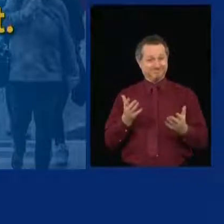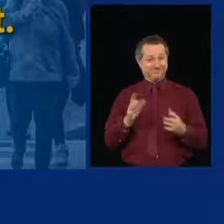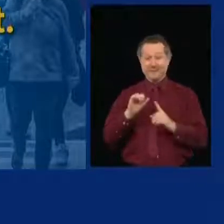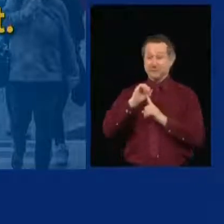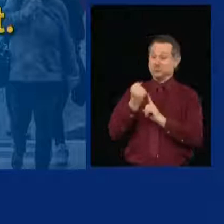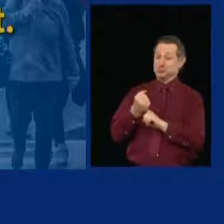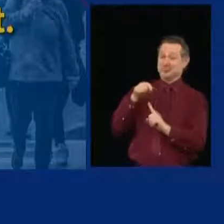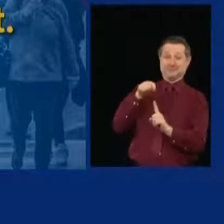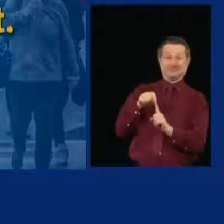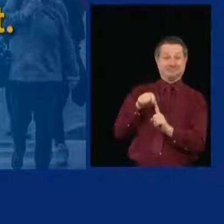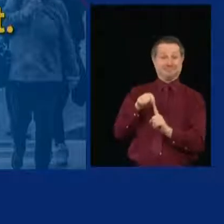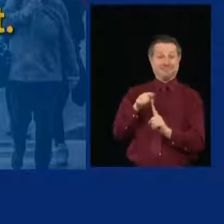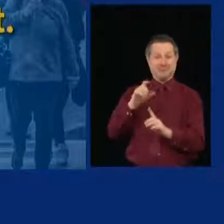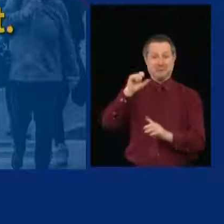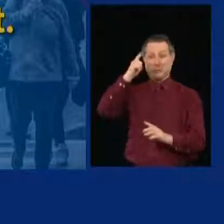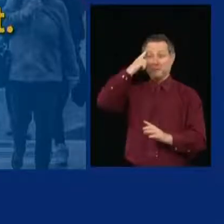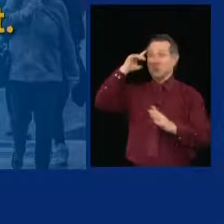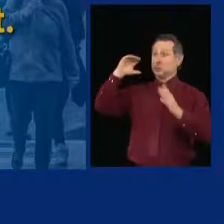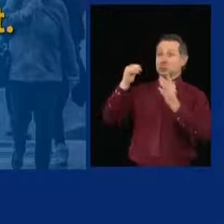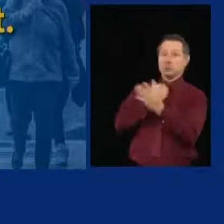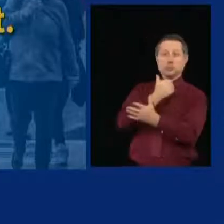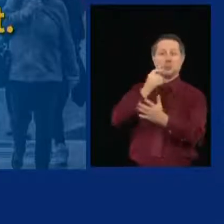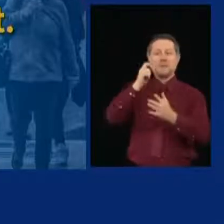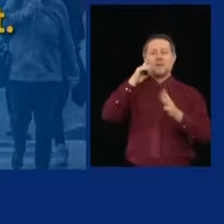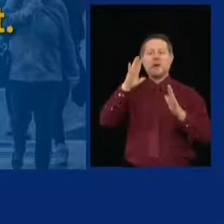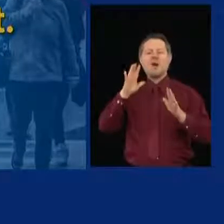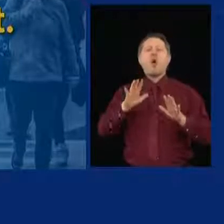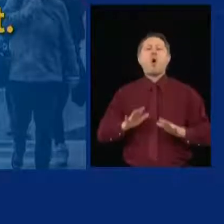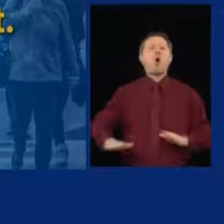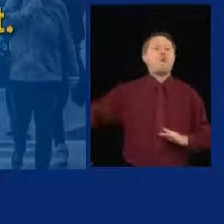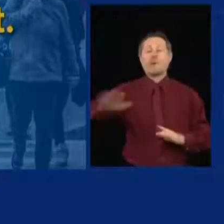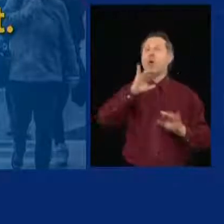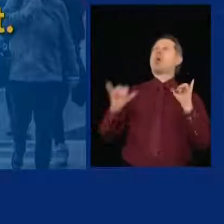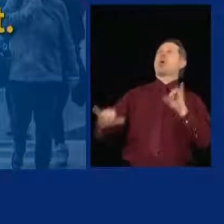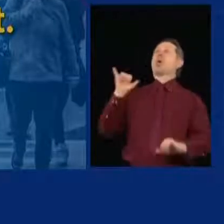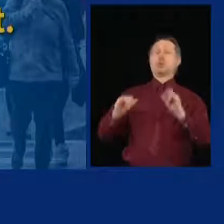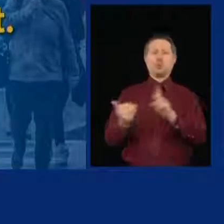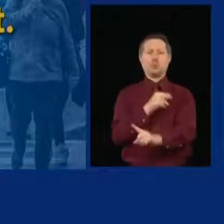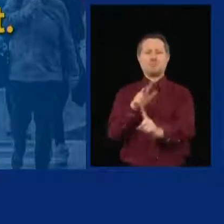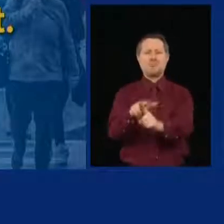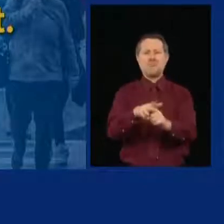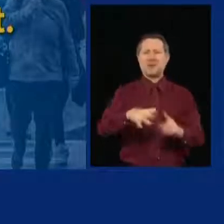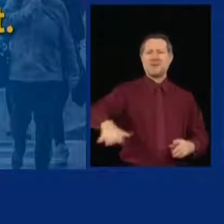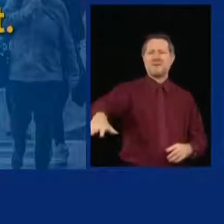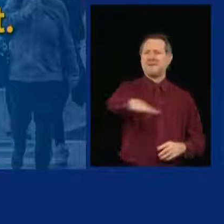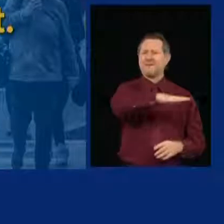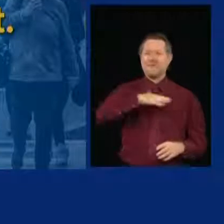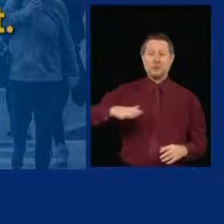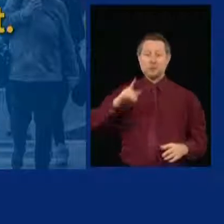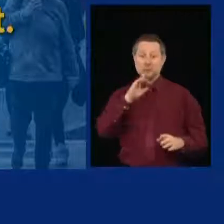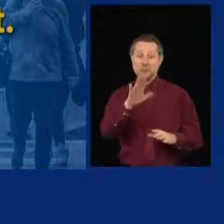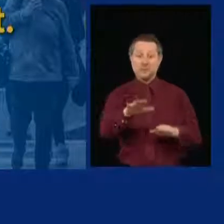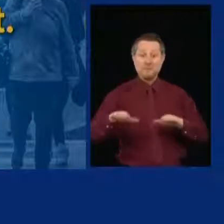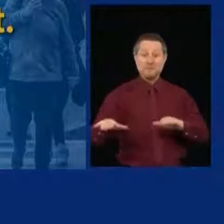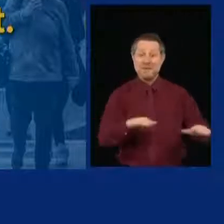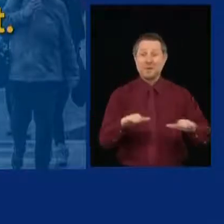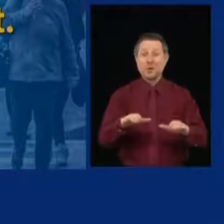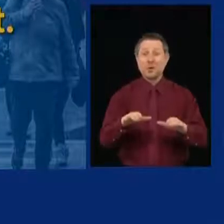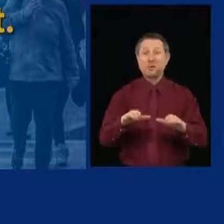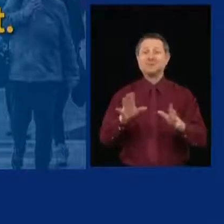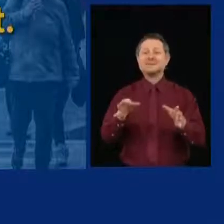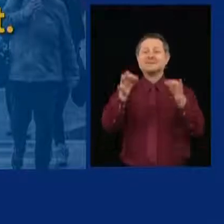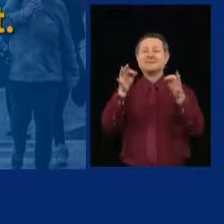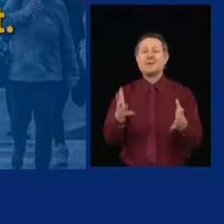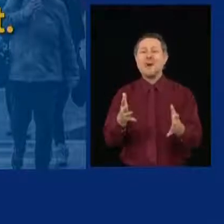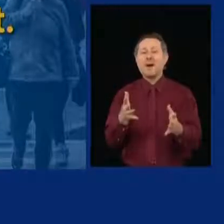society. What will happen? Well, tell me what you're going to do, and I'll tell you what will happen. Well, how can that be? Because you're